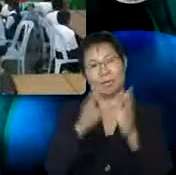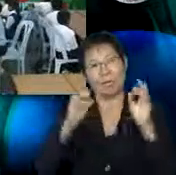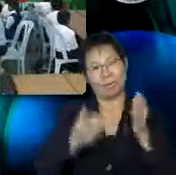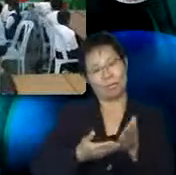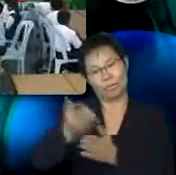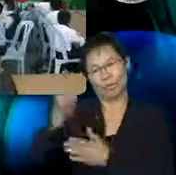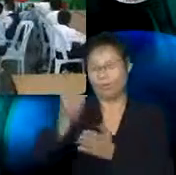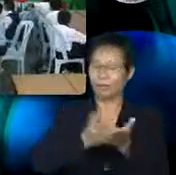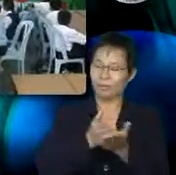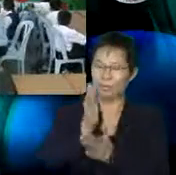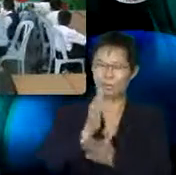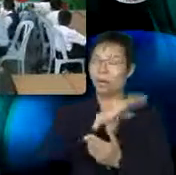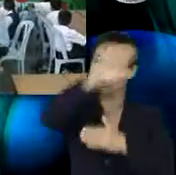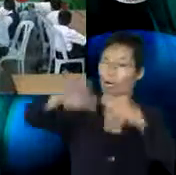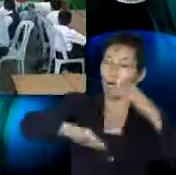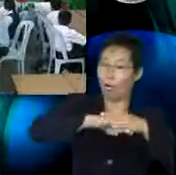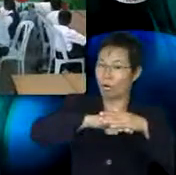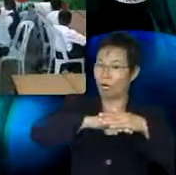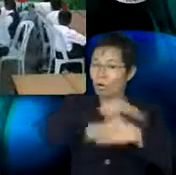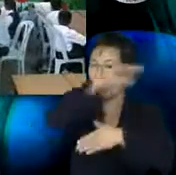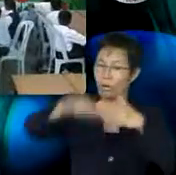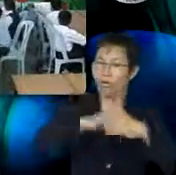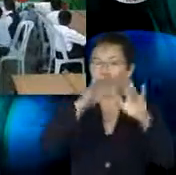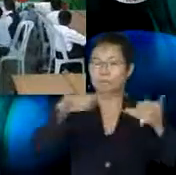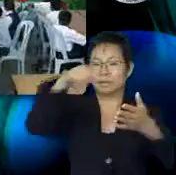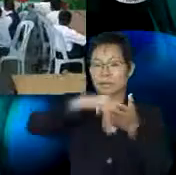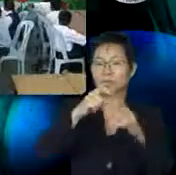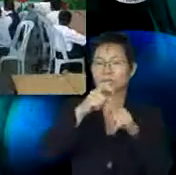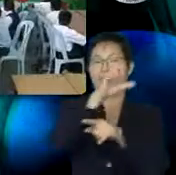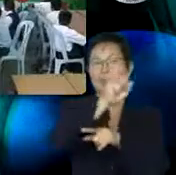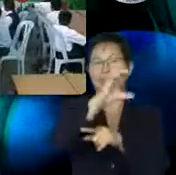Alright. All of you spell this word again.